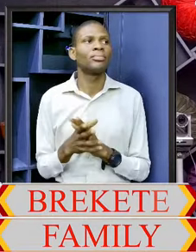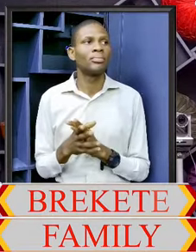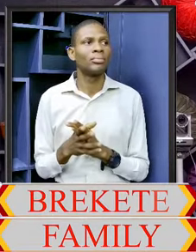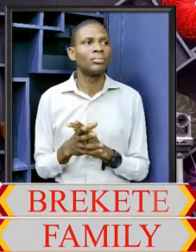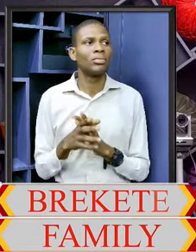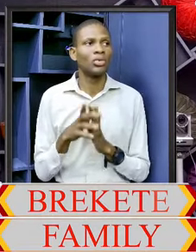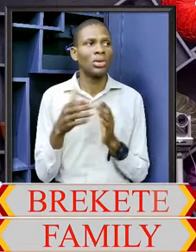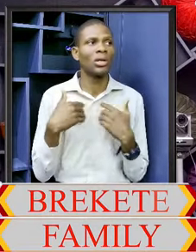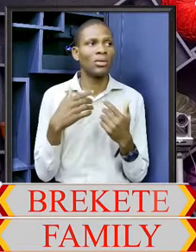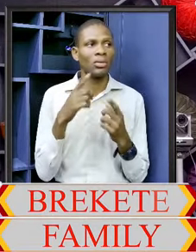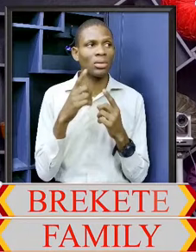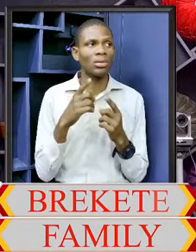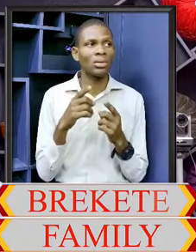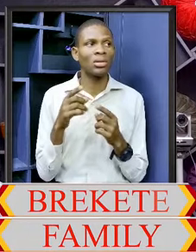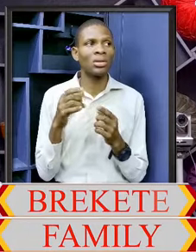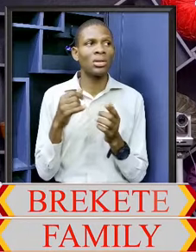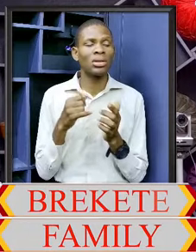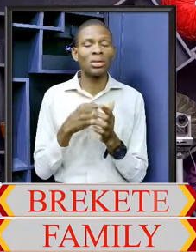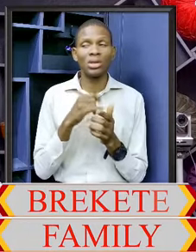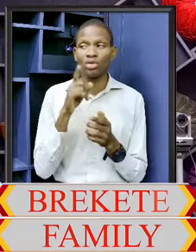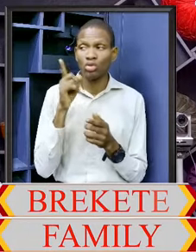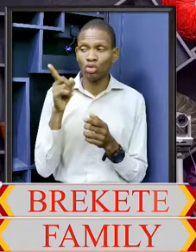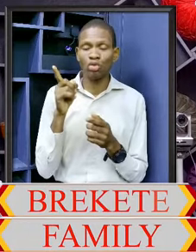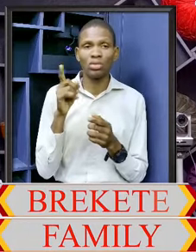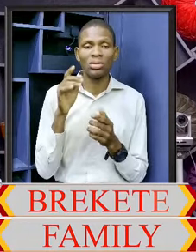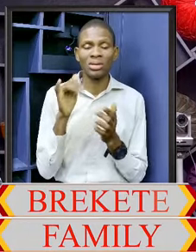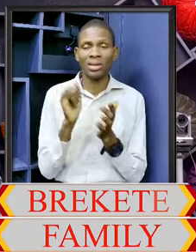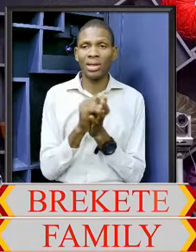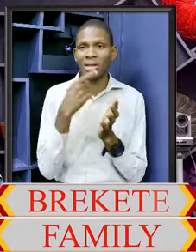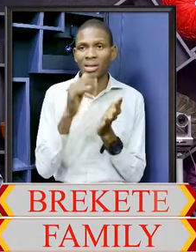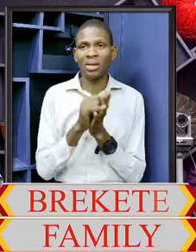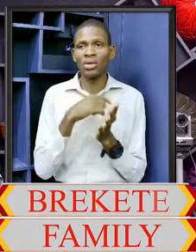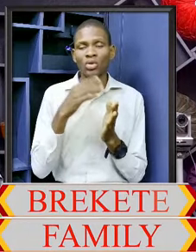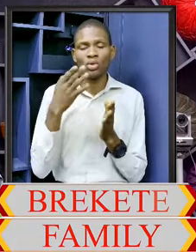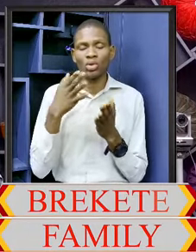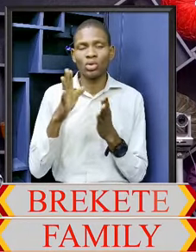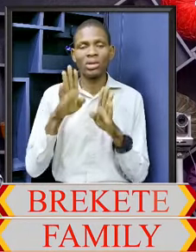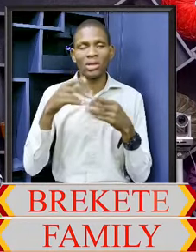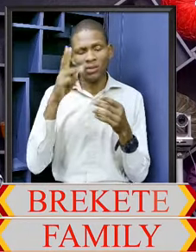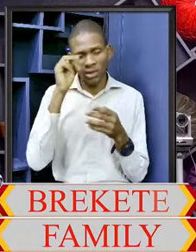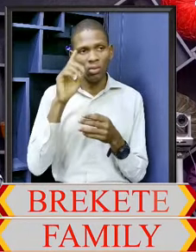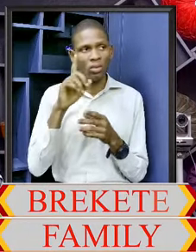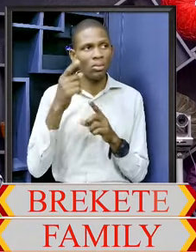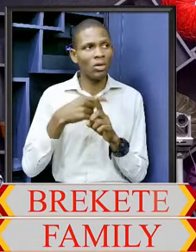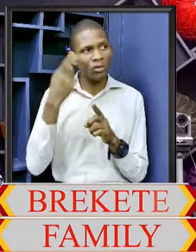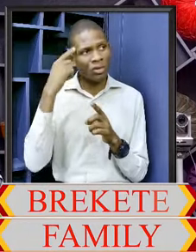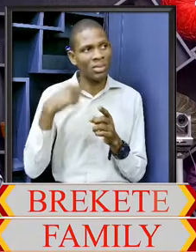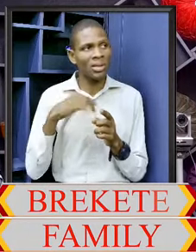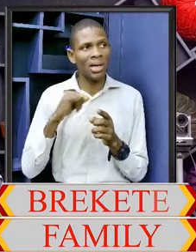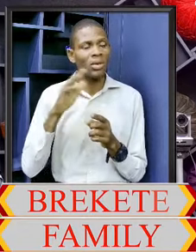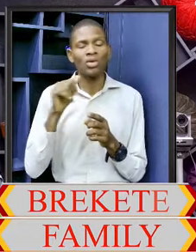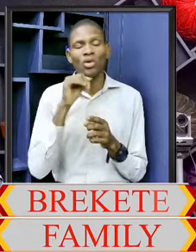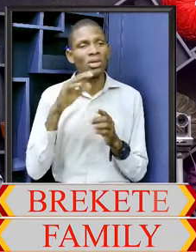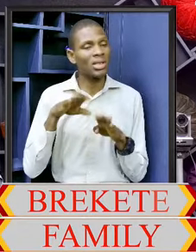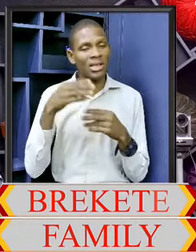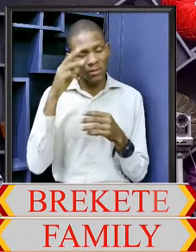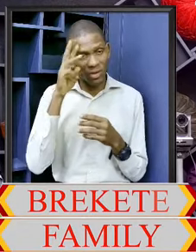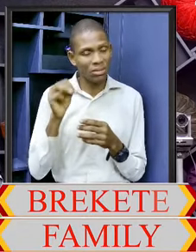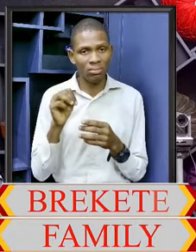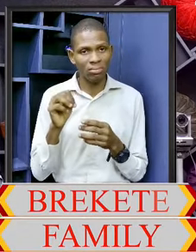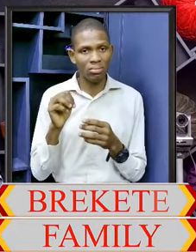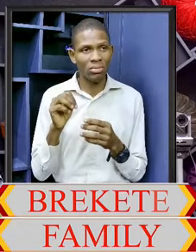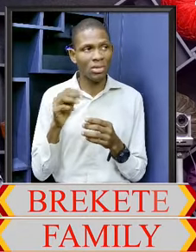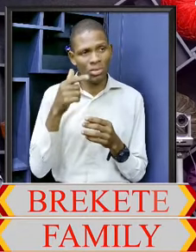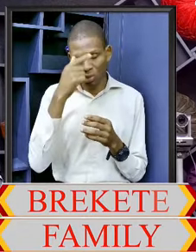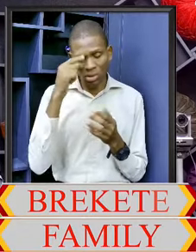You don't talk him. Now you say make we give him 1 month. Yes. Everybody, they hear you. Because so for me, I for no lie to give him because he don't do